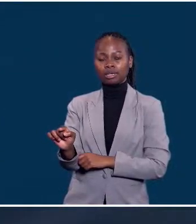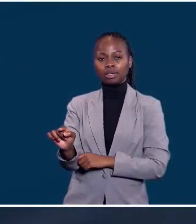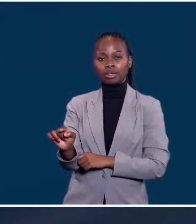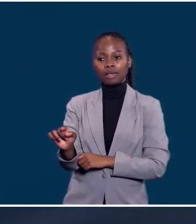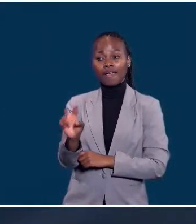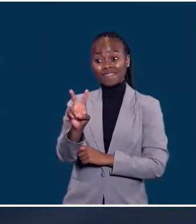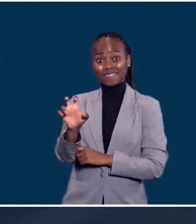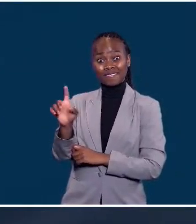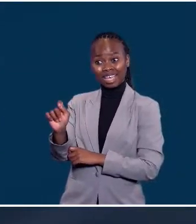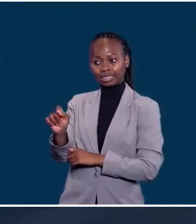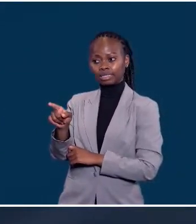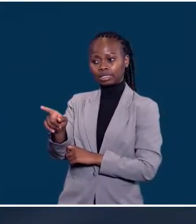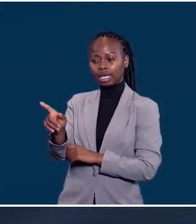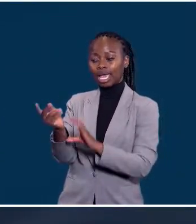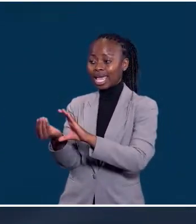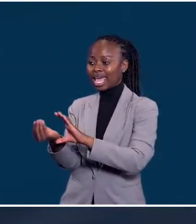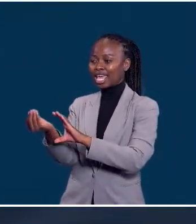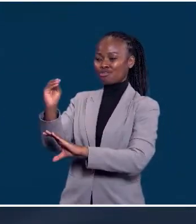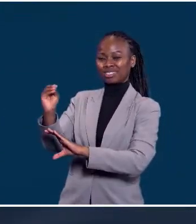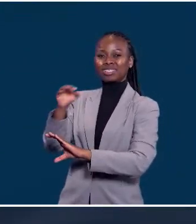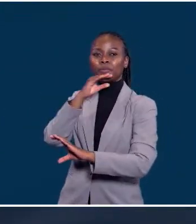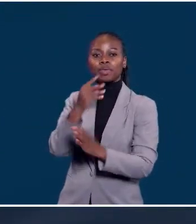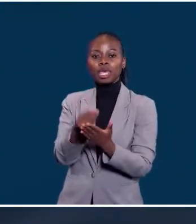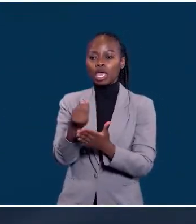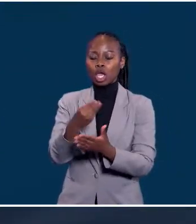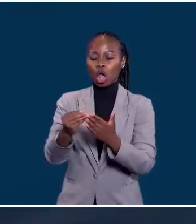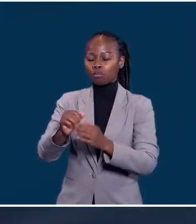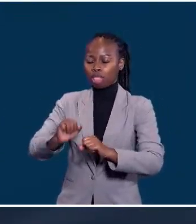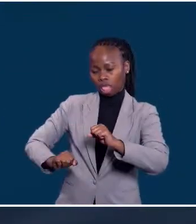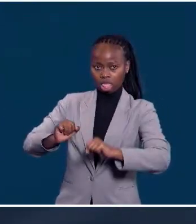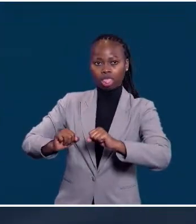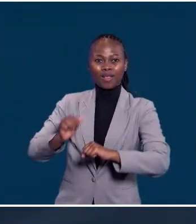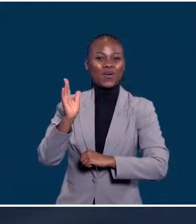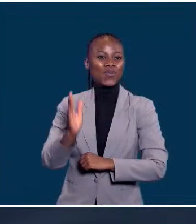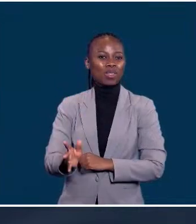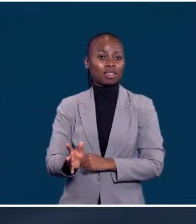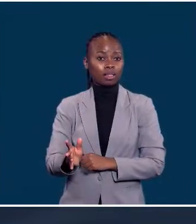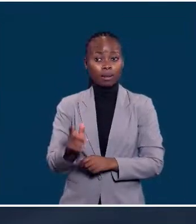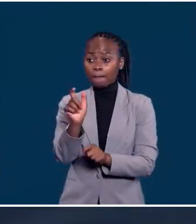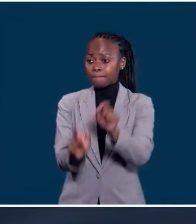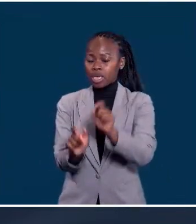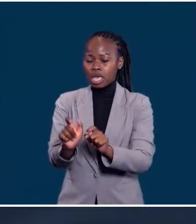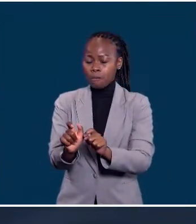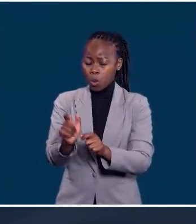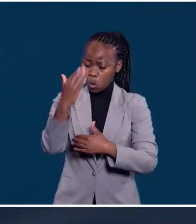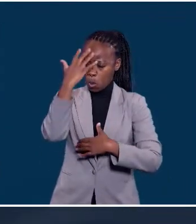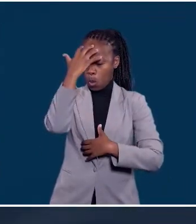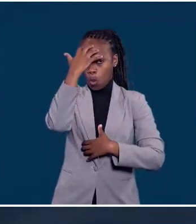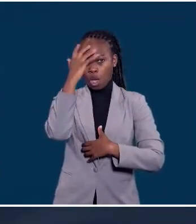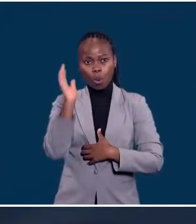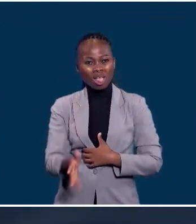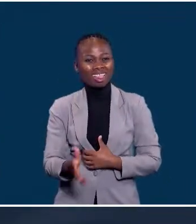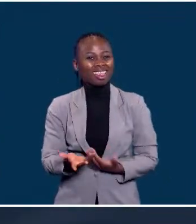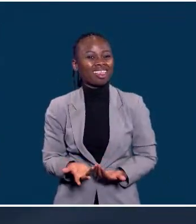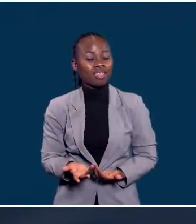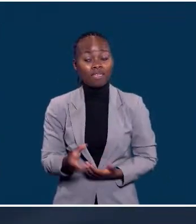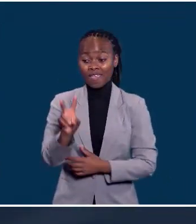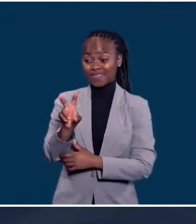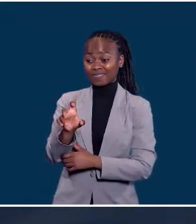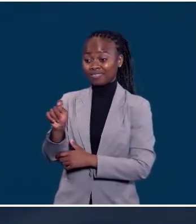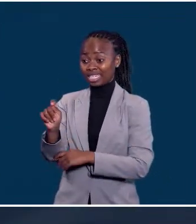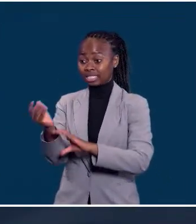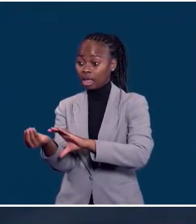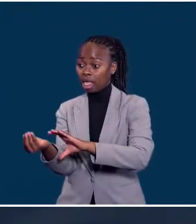shock. It has an impact on the level of prices rather than on the rate of change